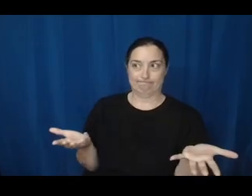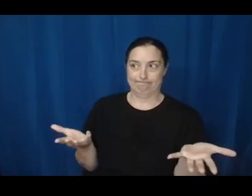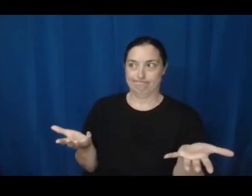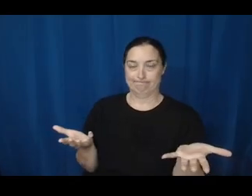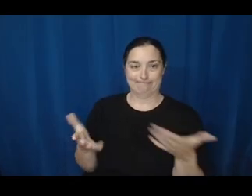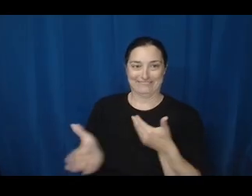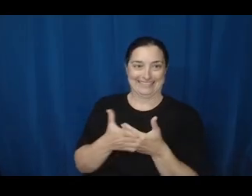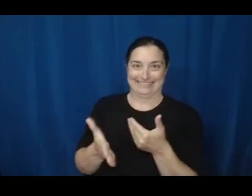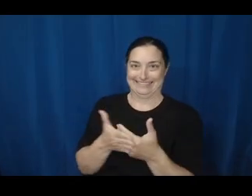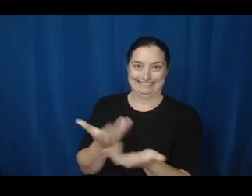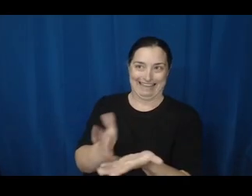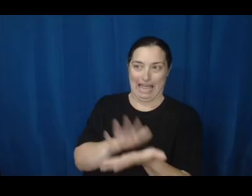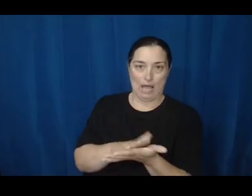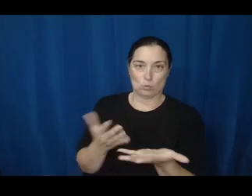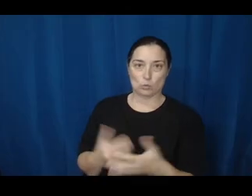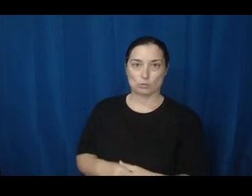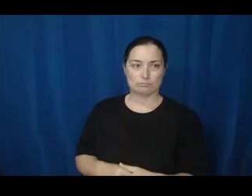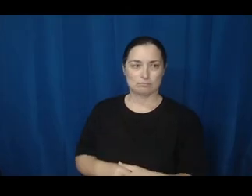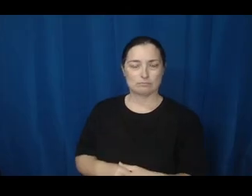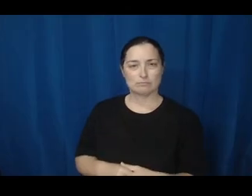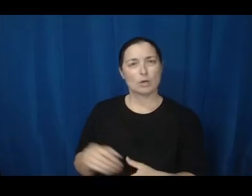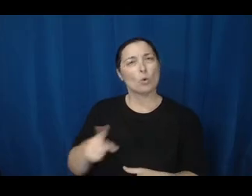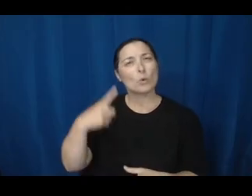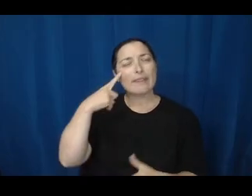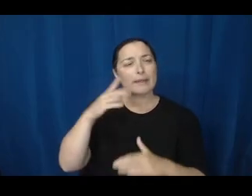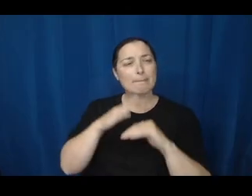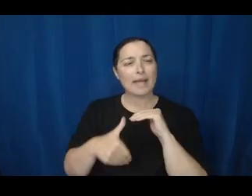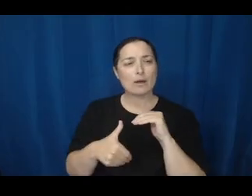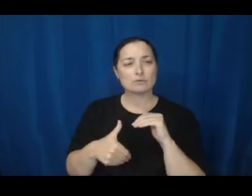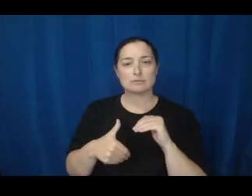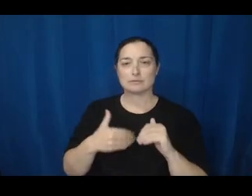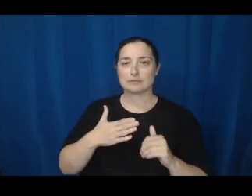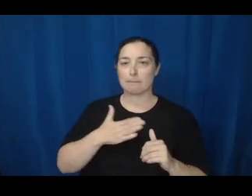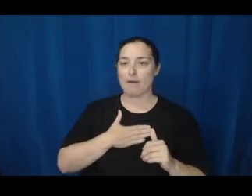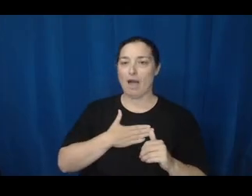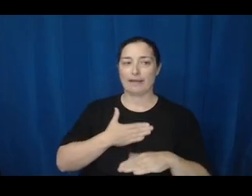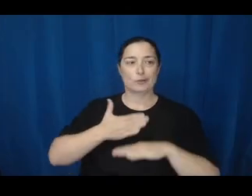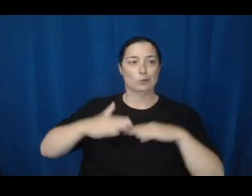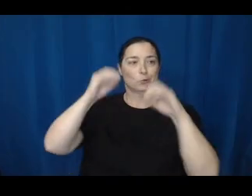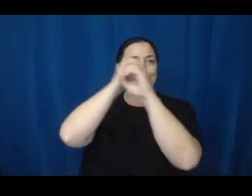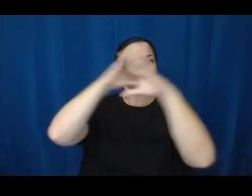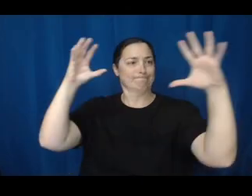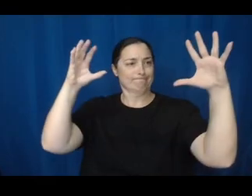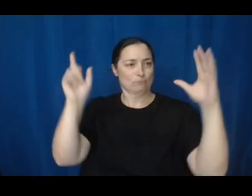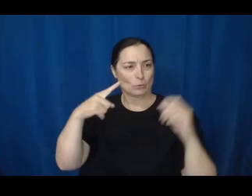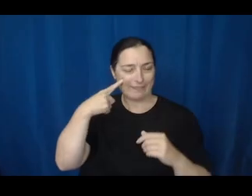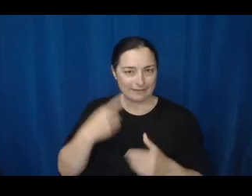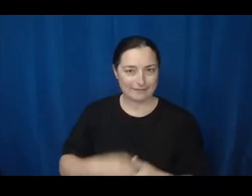these things? And what do you think about this, my kind of a new paradigm?